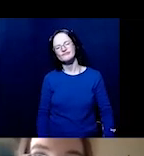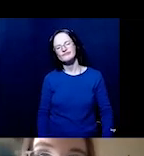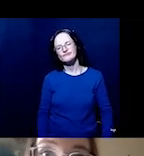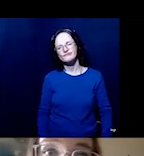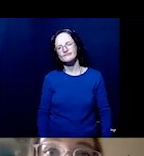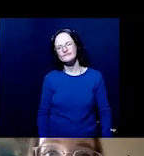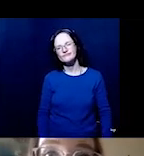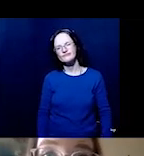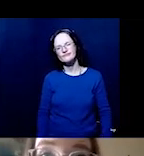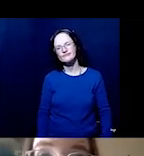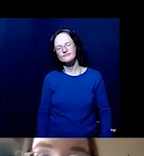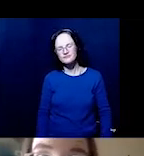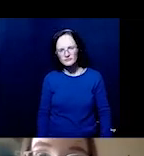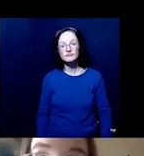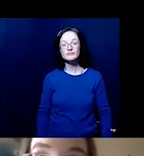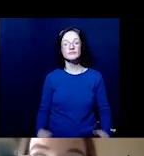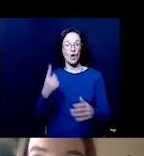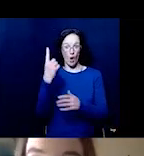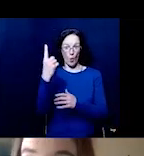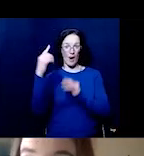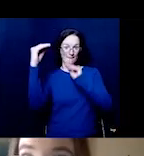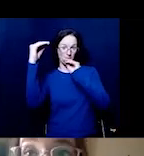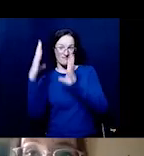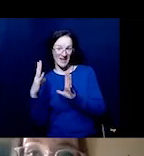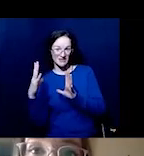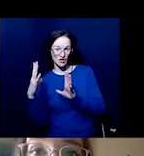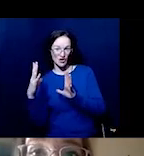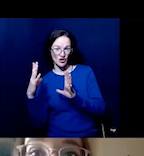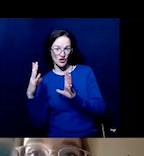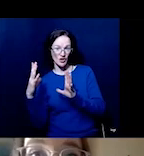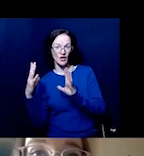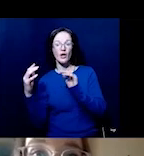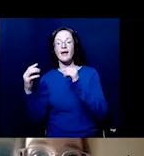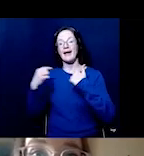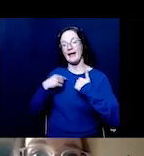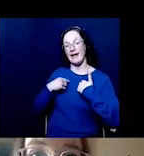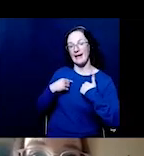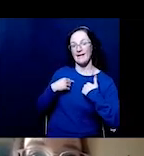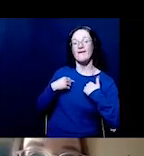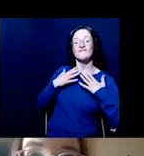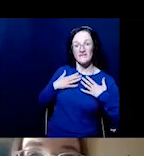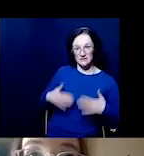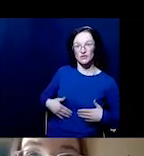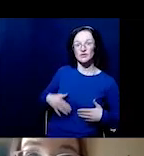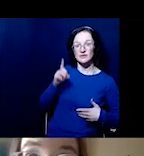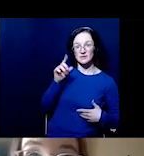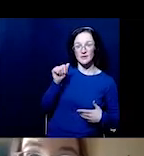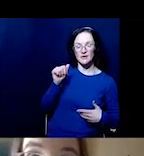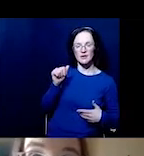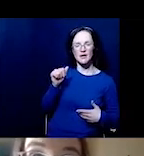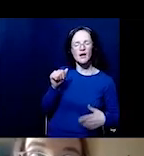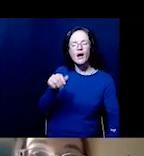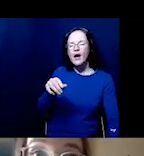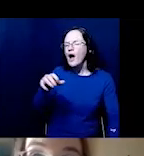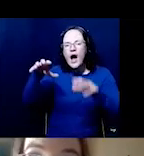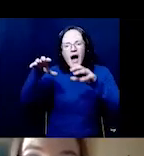Okay. Professor with a physical disability here. Okay. You'd be surprised of the difficulties to find classroom